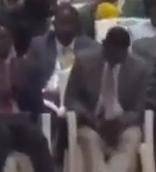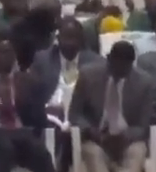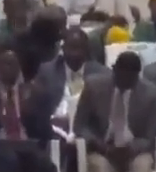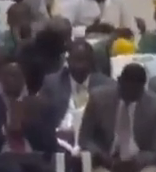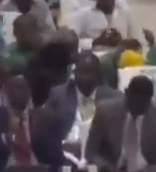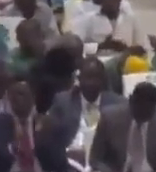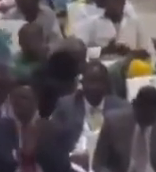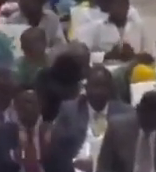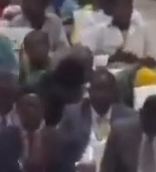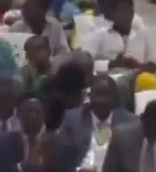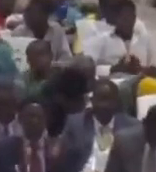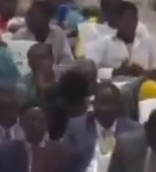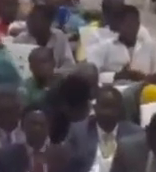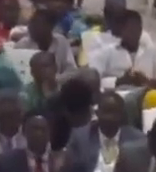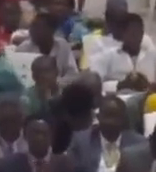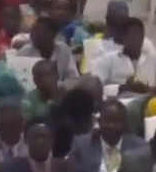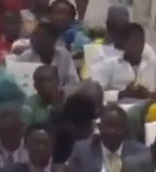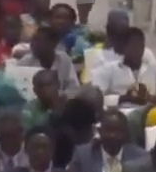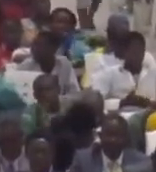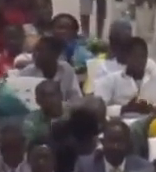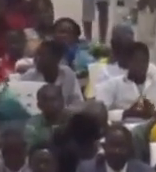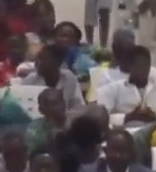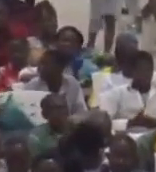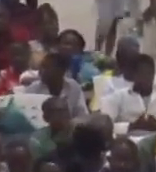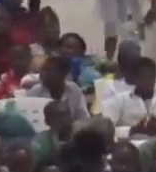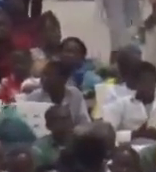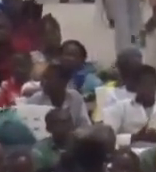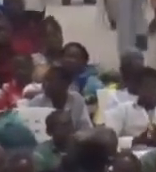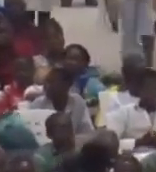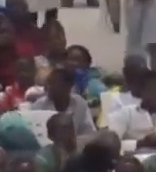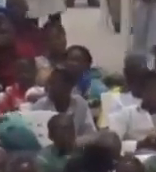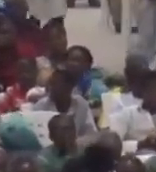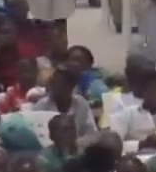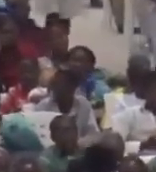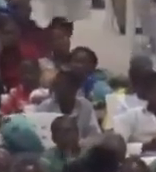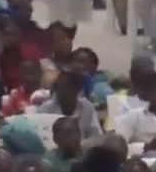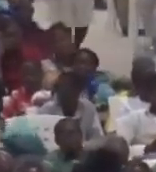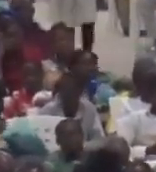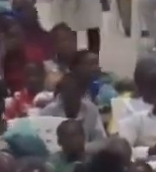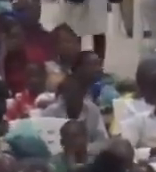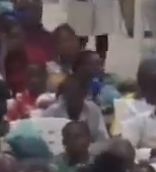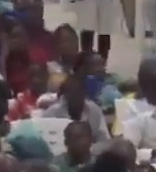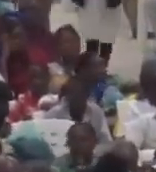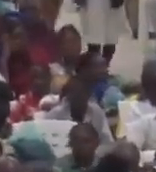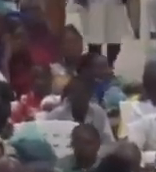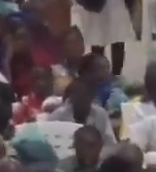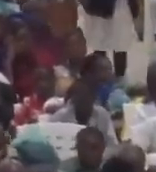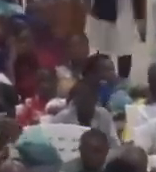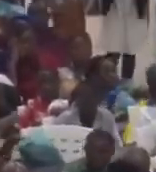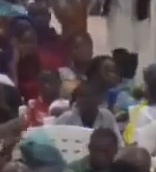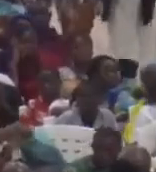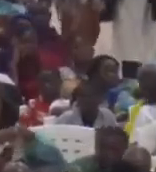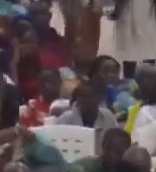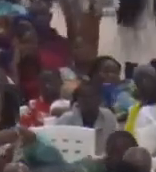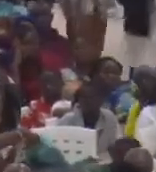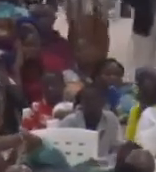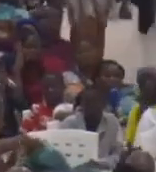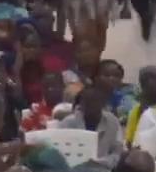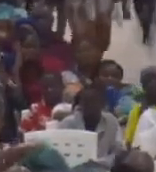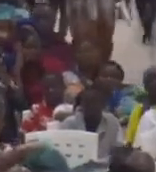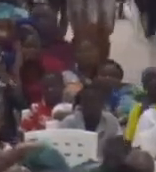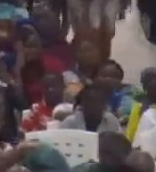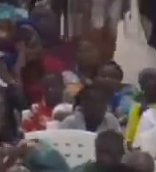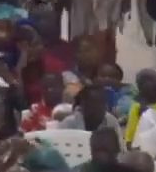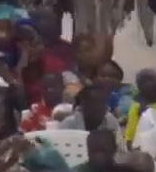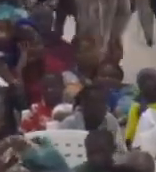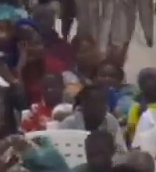And this is not a joking matter. If you are not sure of your